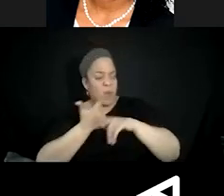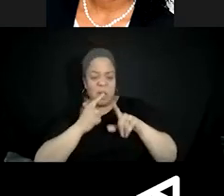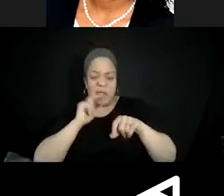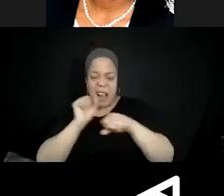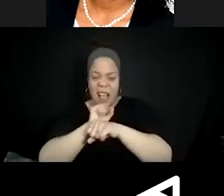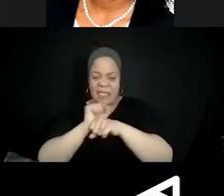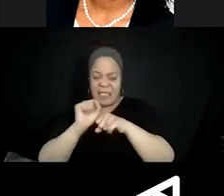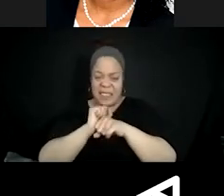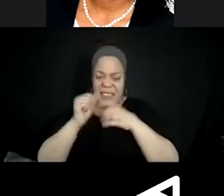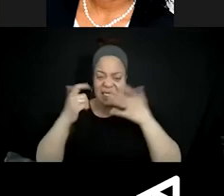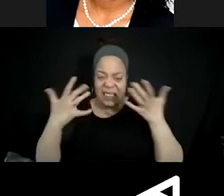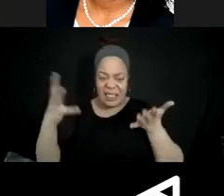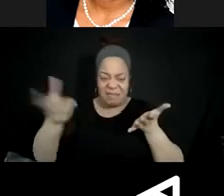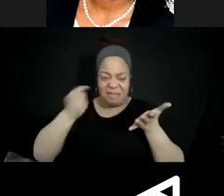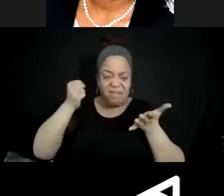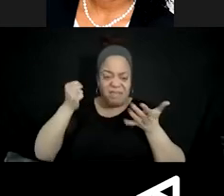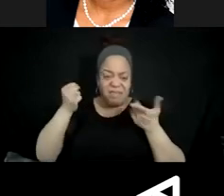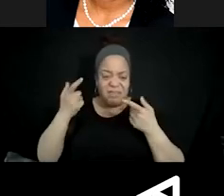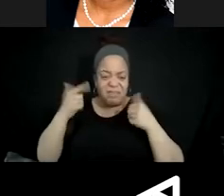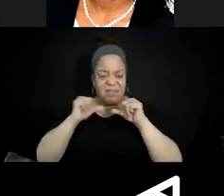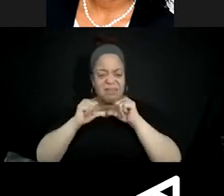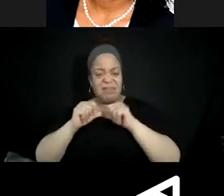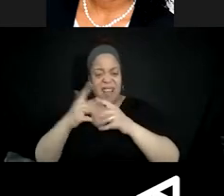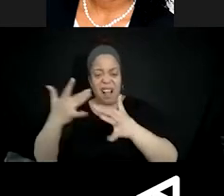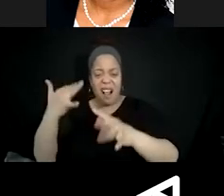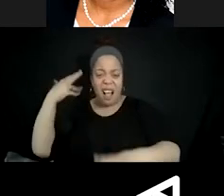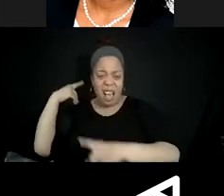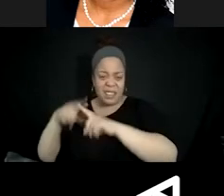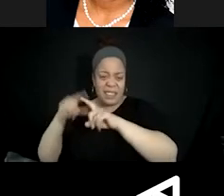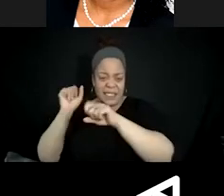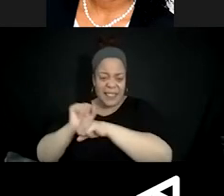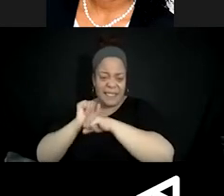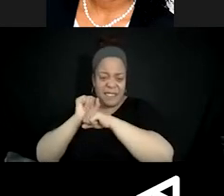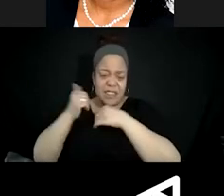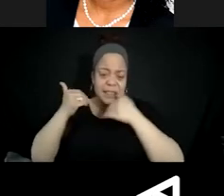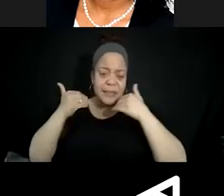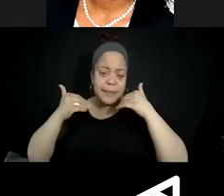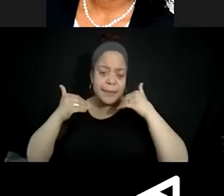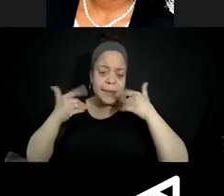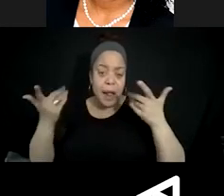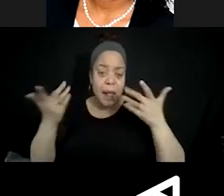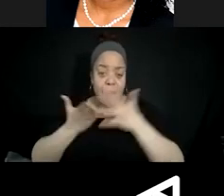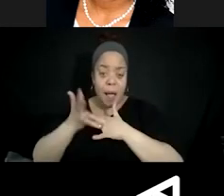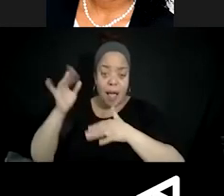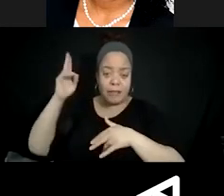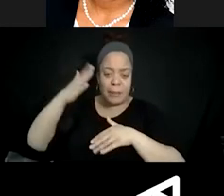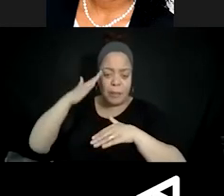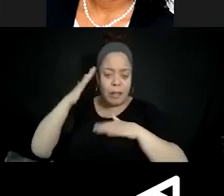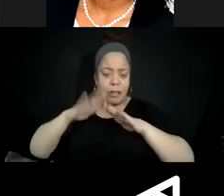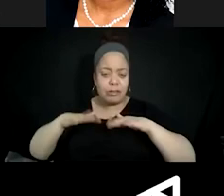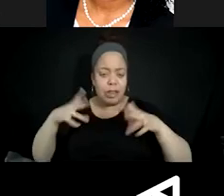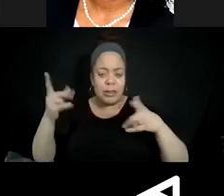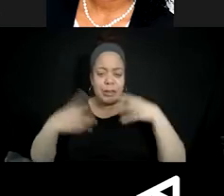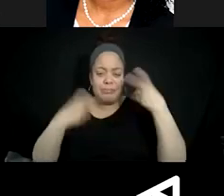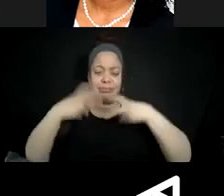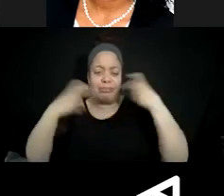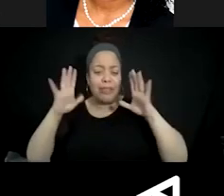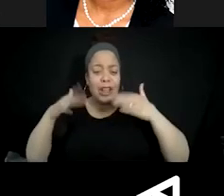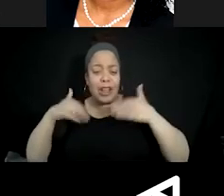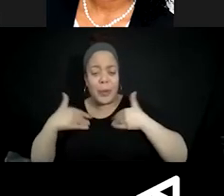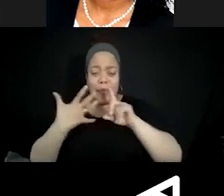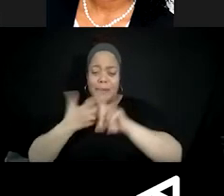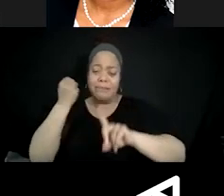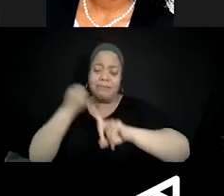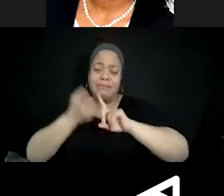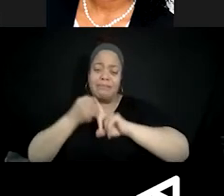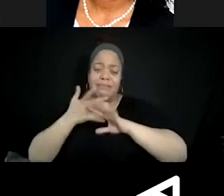the way back to slavery and throughout our history, Black children have been robbed of their youth and denied the protections of childhood. Along with